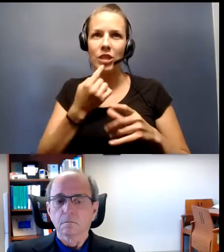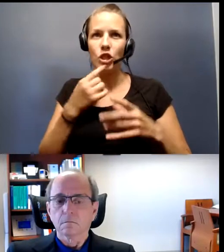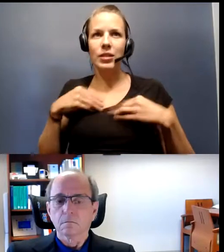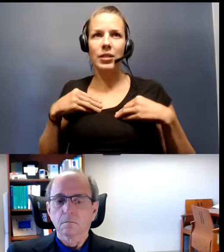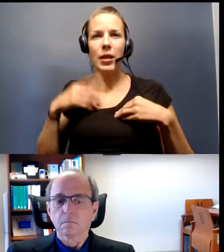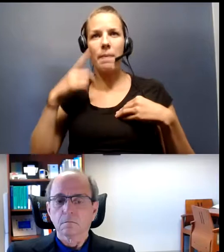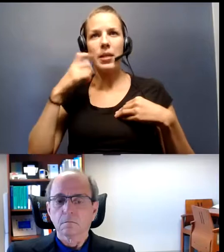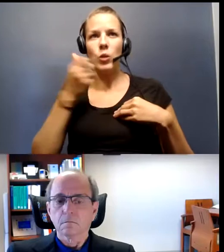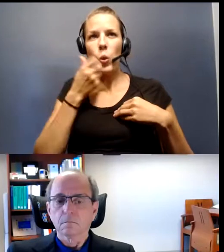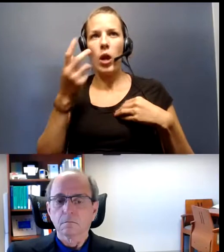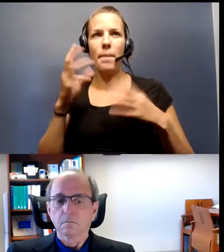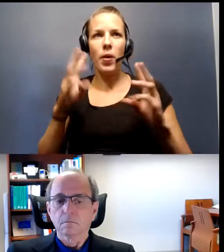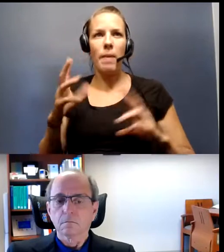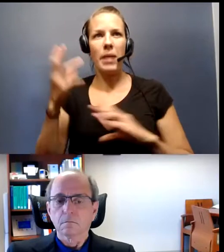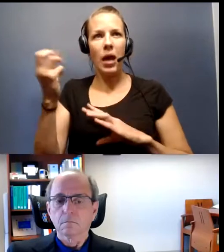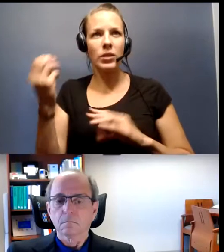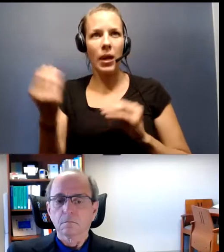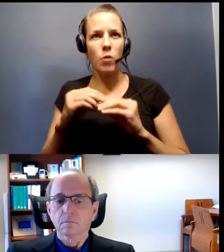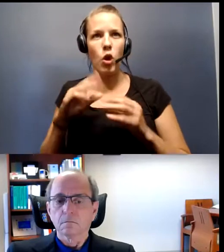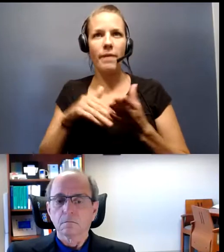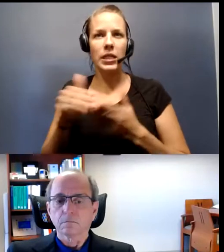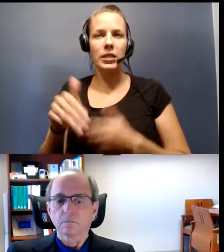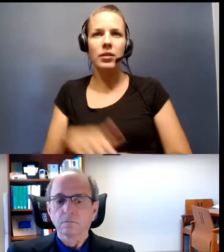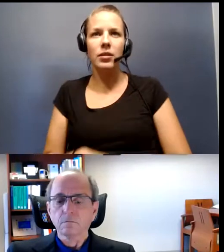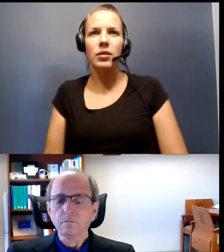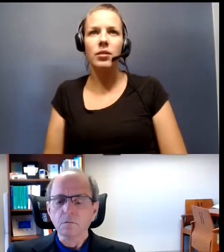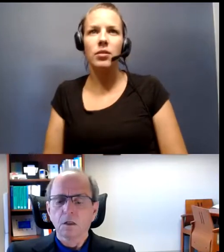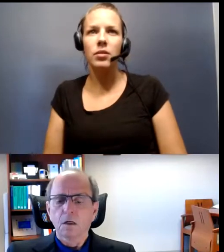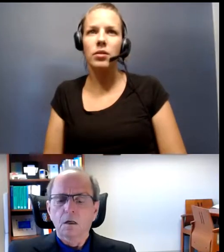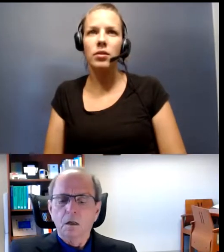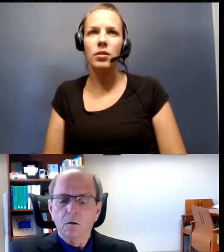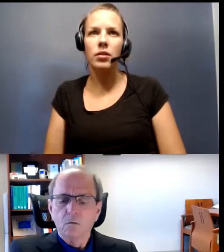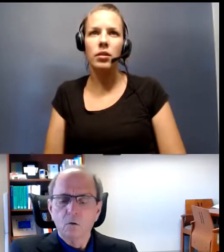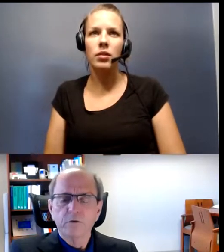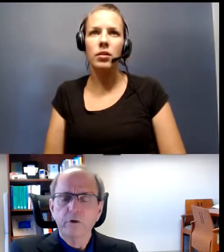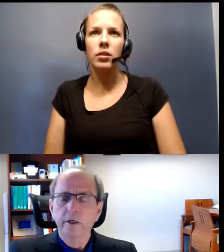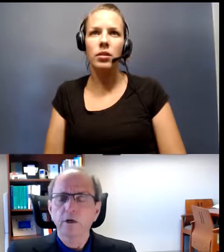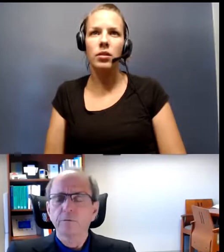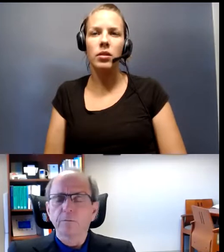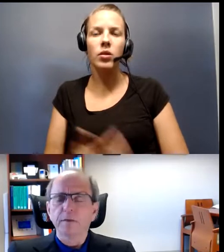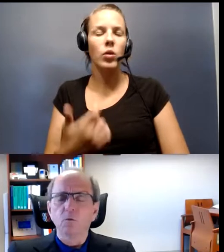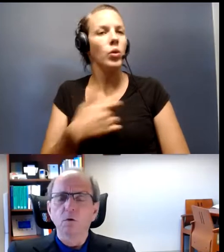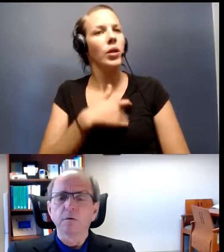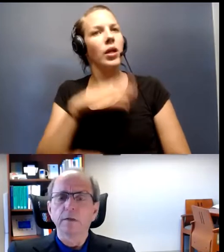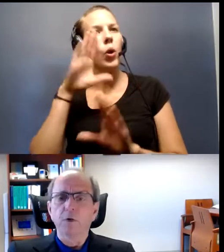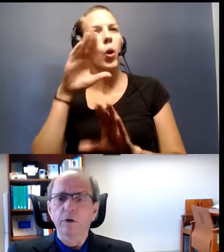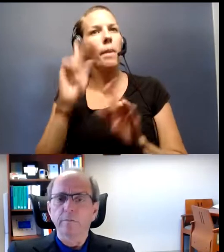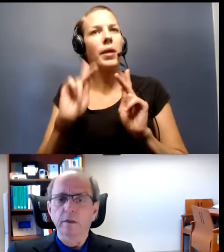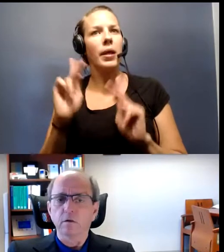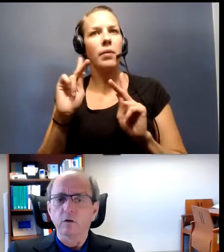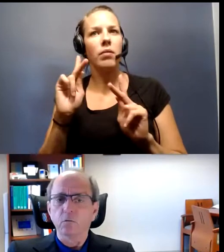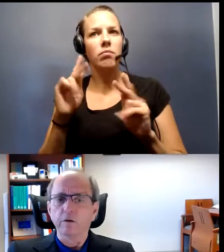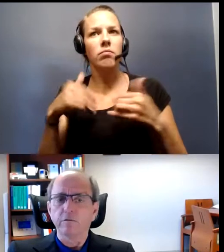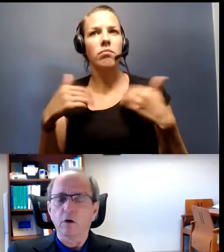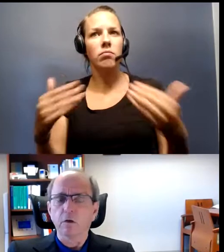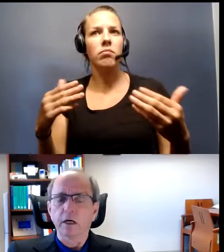warm weather and being outside more often? Well, we certainly hope that people will employ the methods